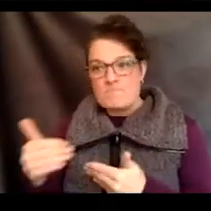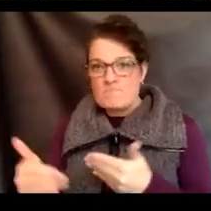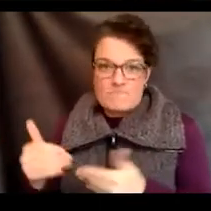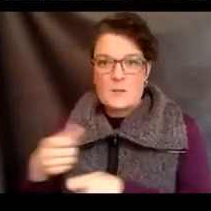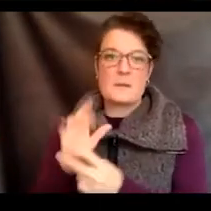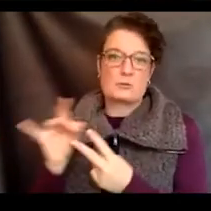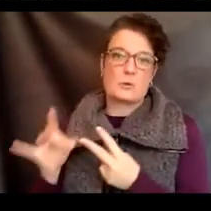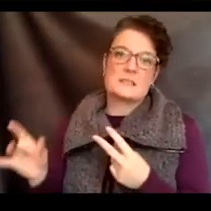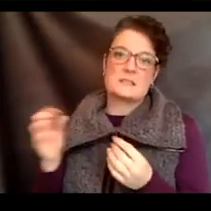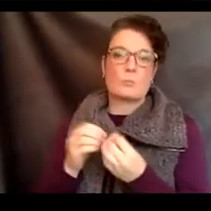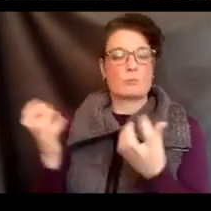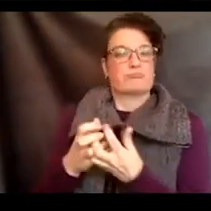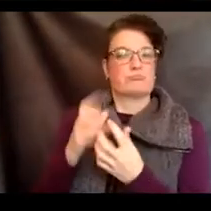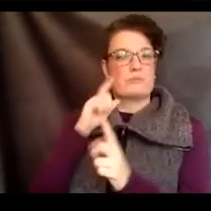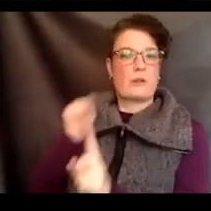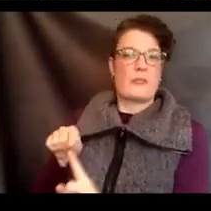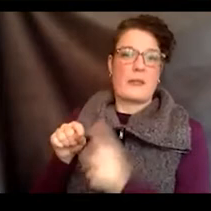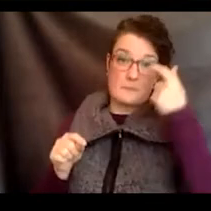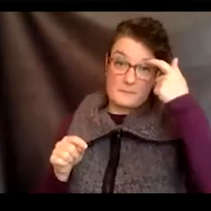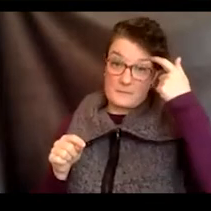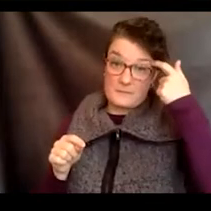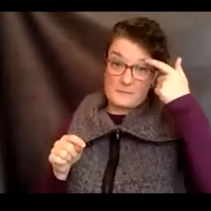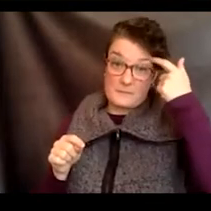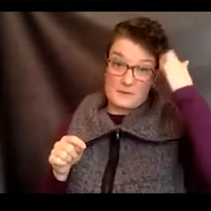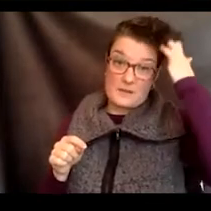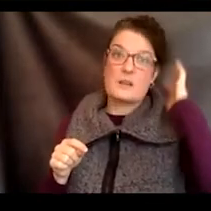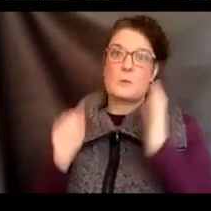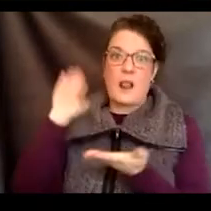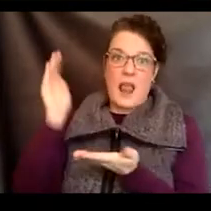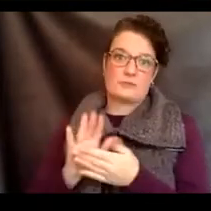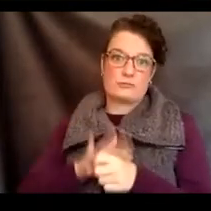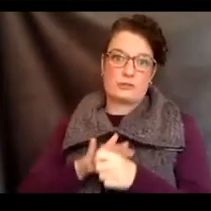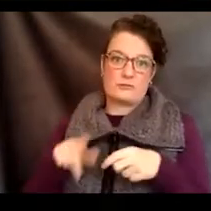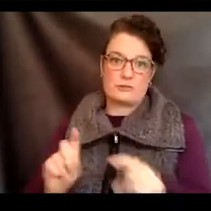choices that are really great for them without such a burden of stress throughout it.